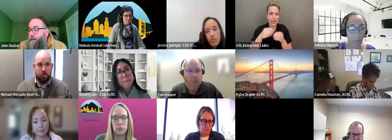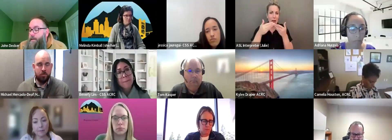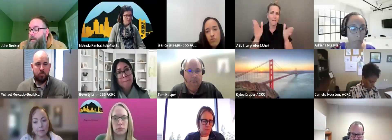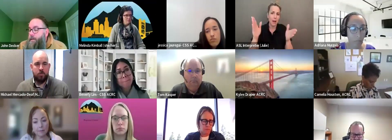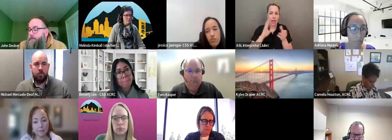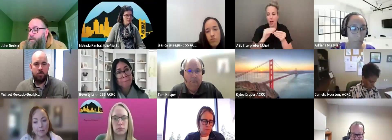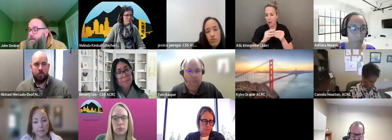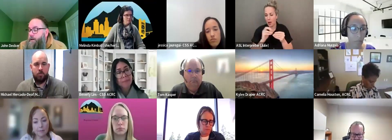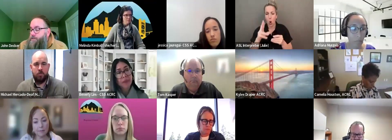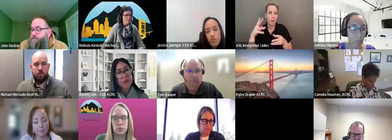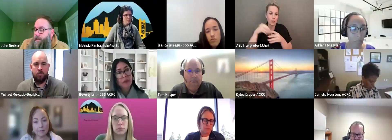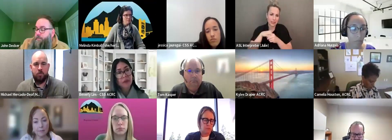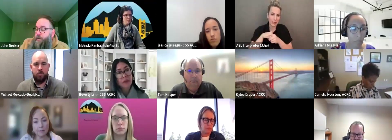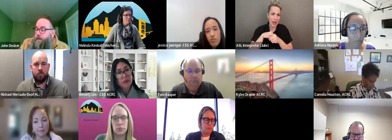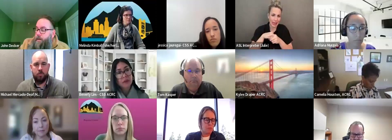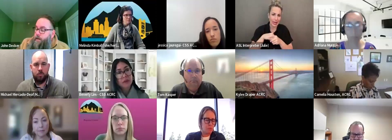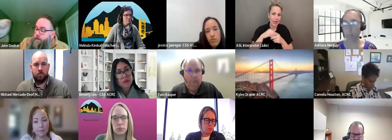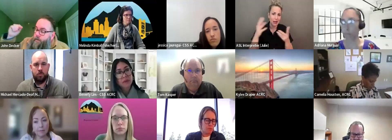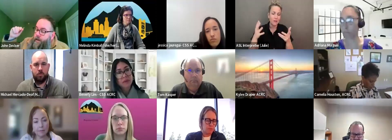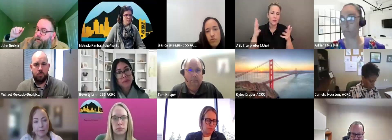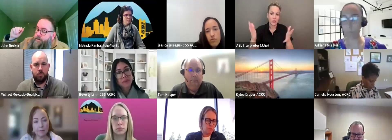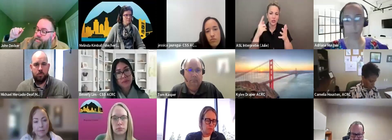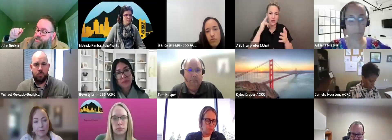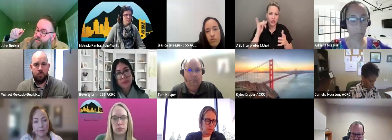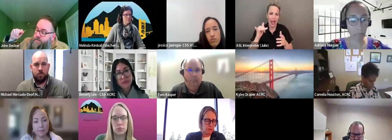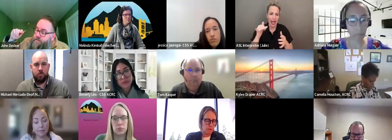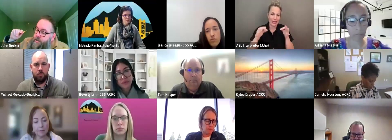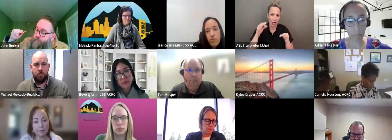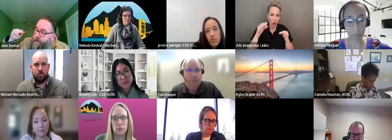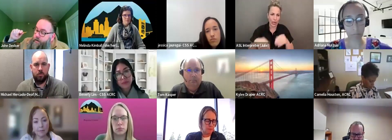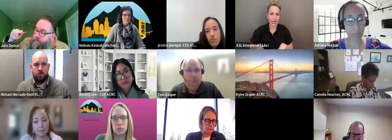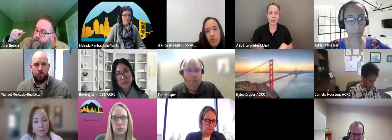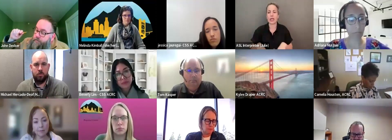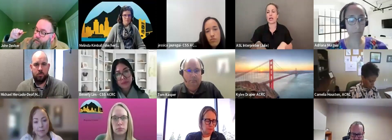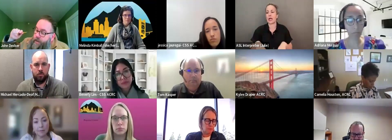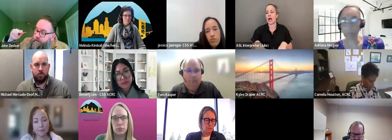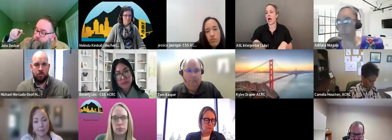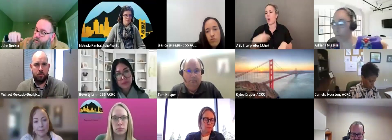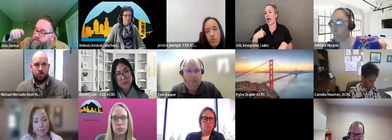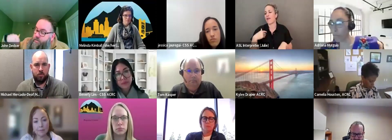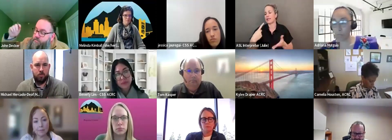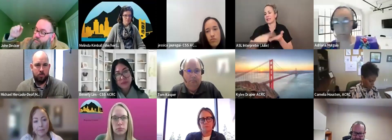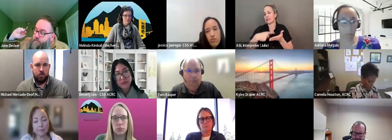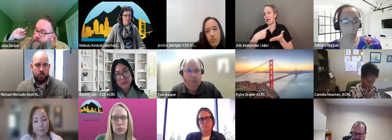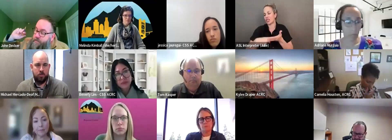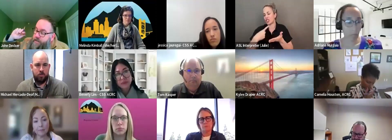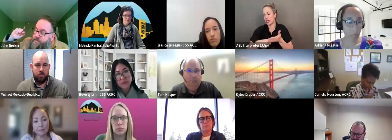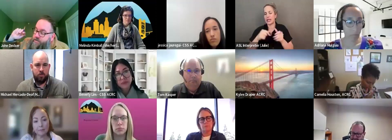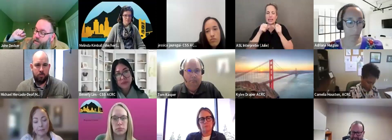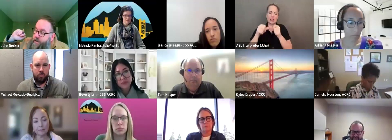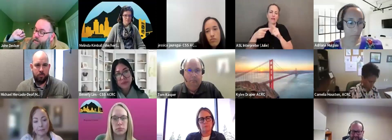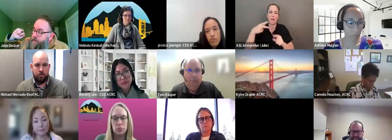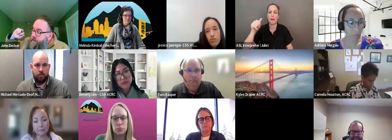or participating, there's a push for that hearing. We have a discussion about that we had a little continuation from the PAC